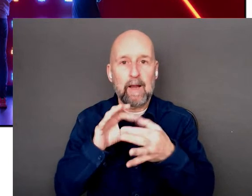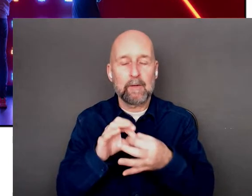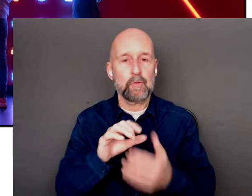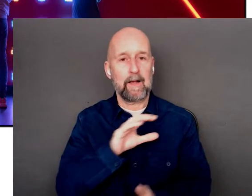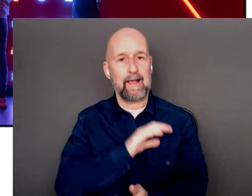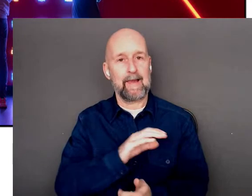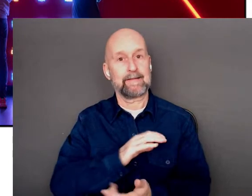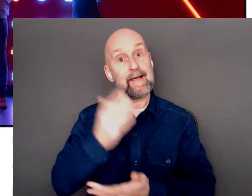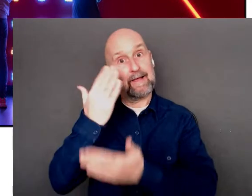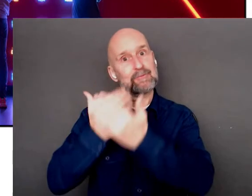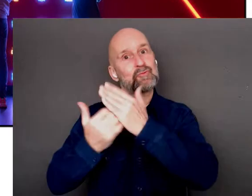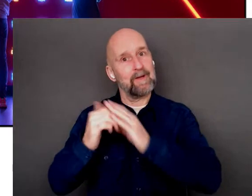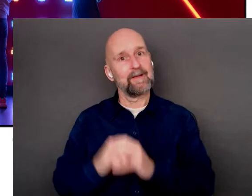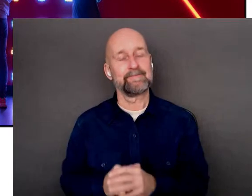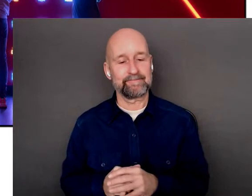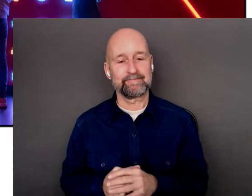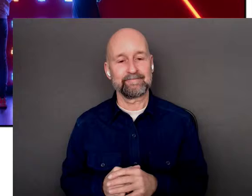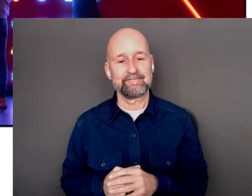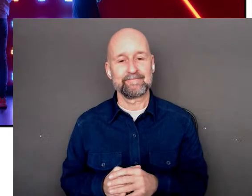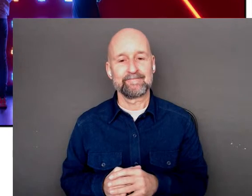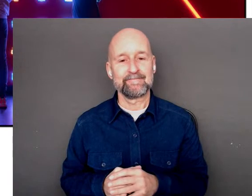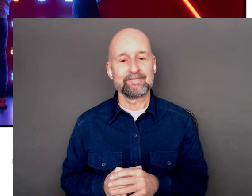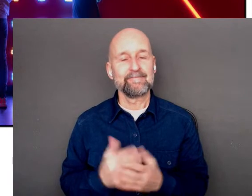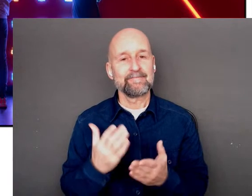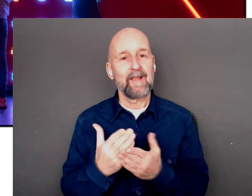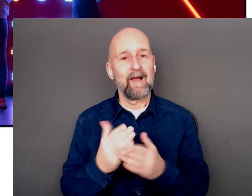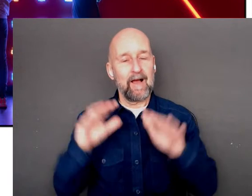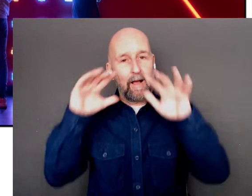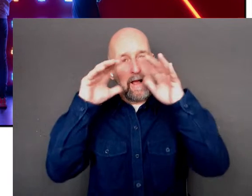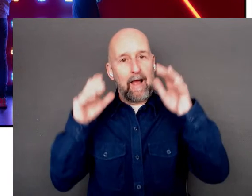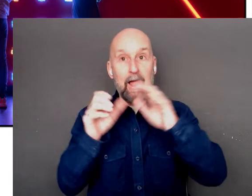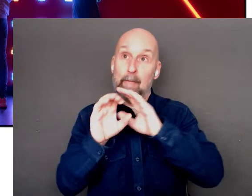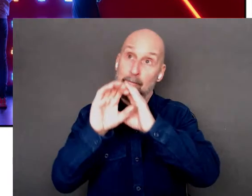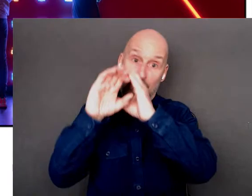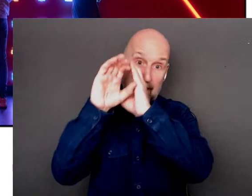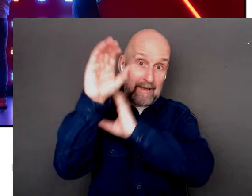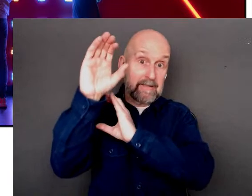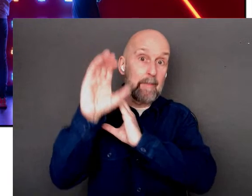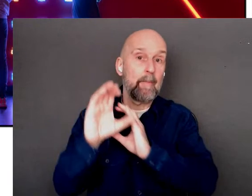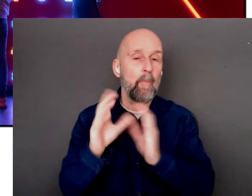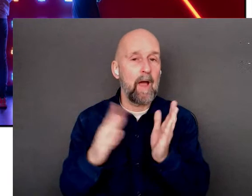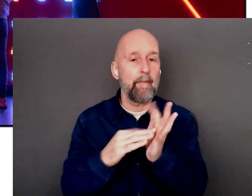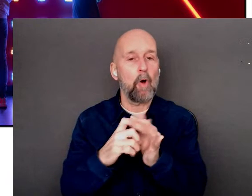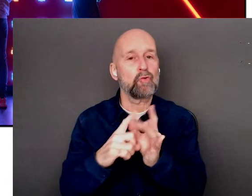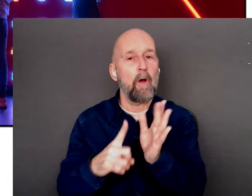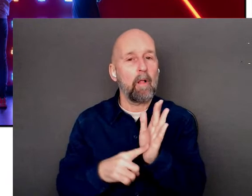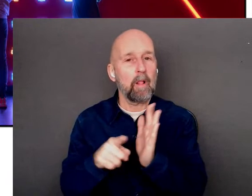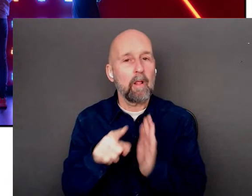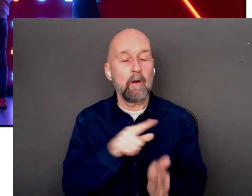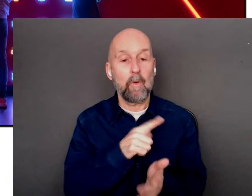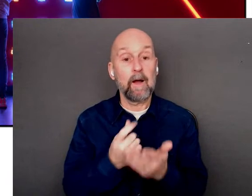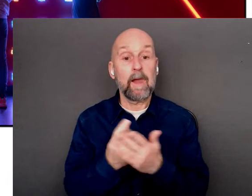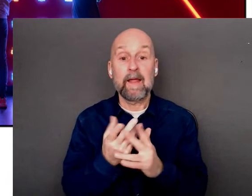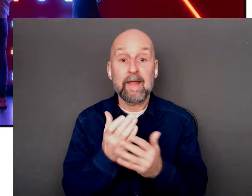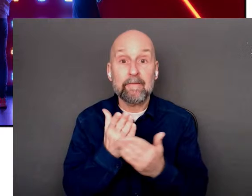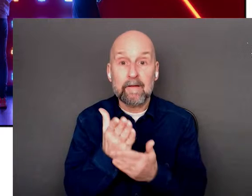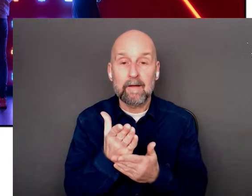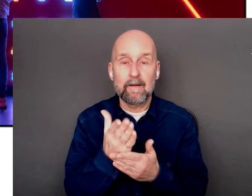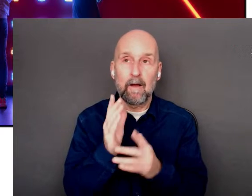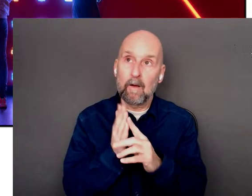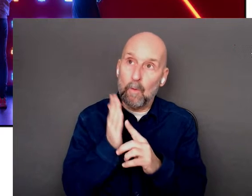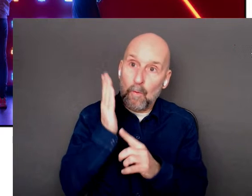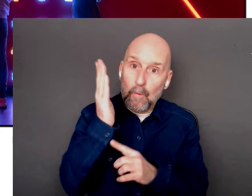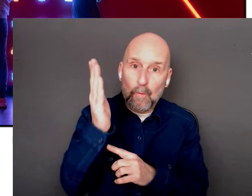And this is at the planetarium in Montreal. So this is an exhibit about what if we were to colonize Mars in 100 years from